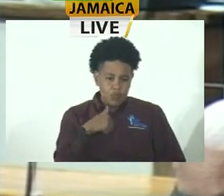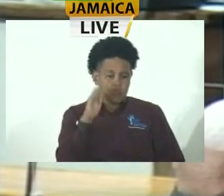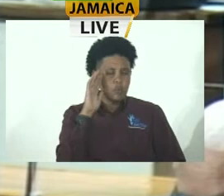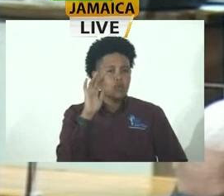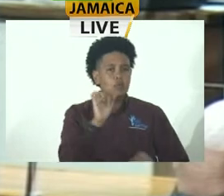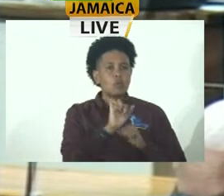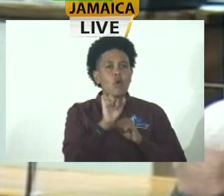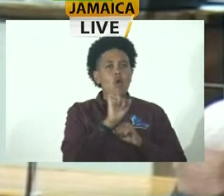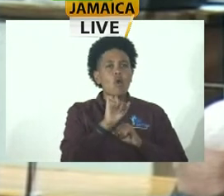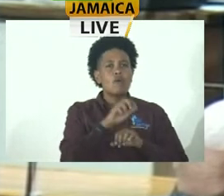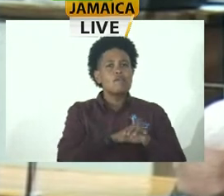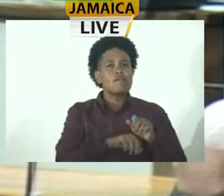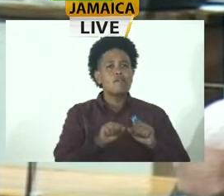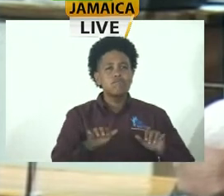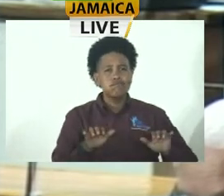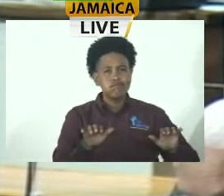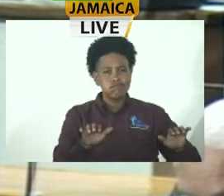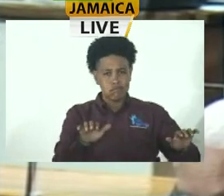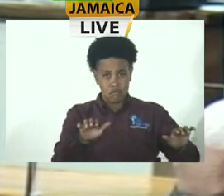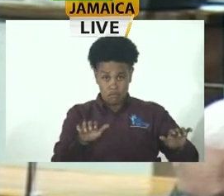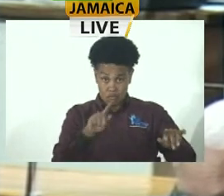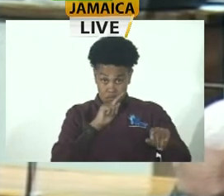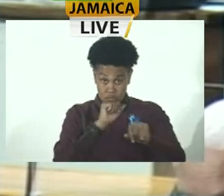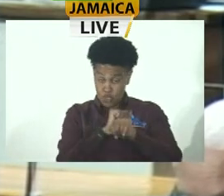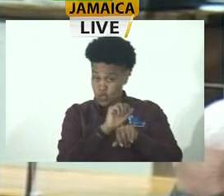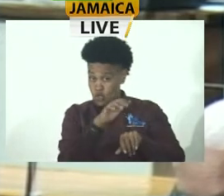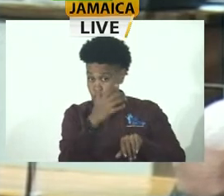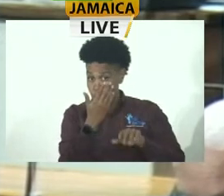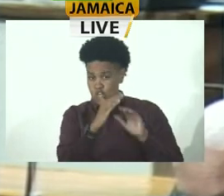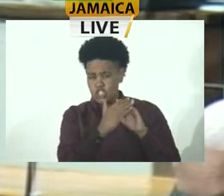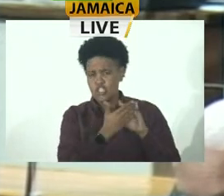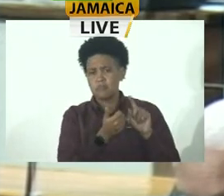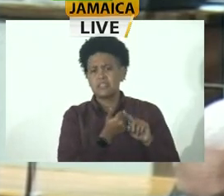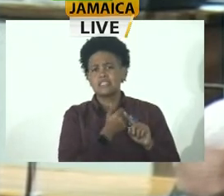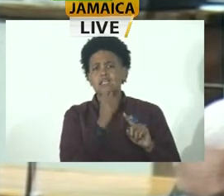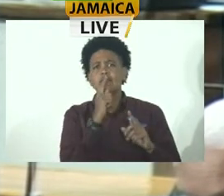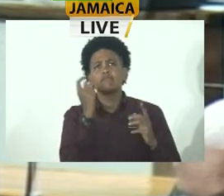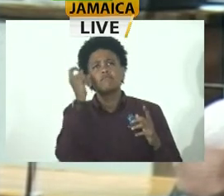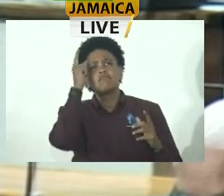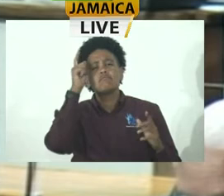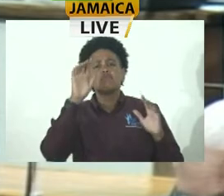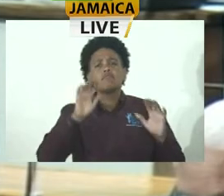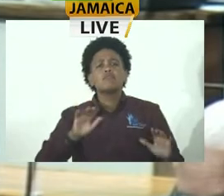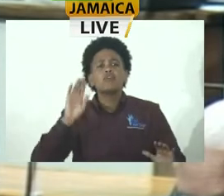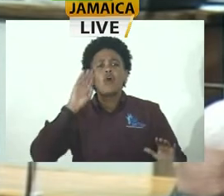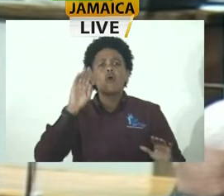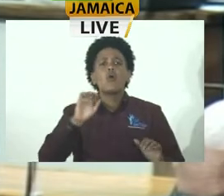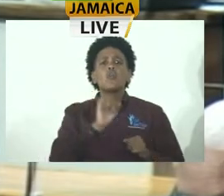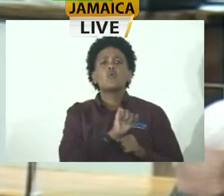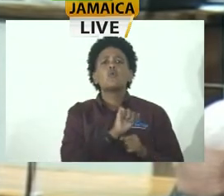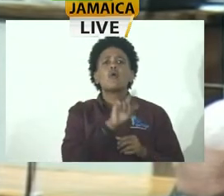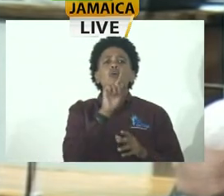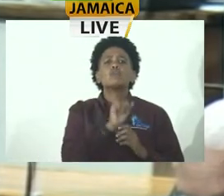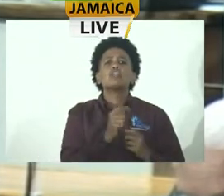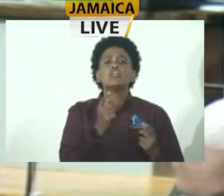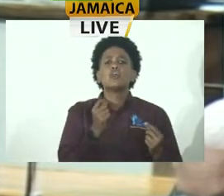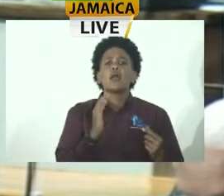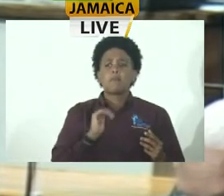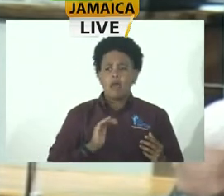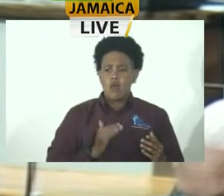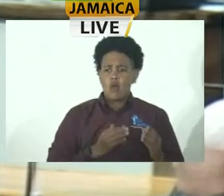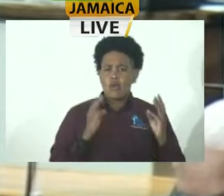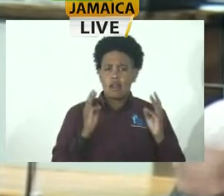work as seriously to ensure that jamaica is in tune with all the work being done by our climate change